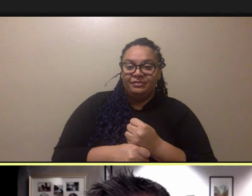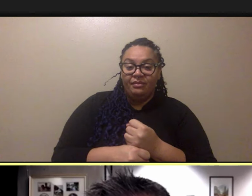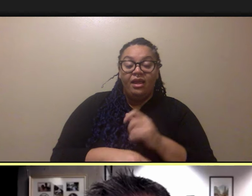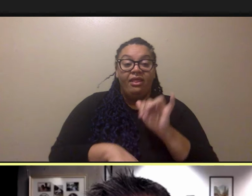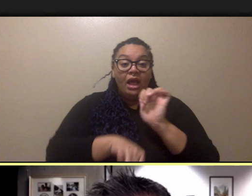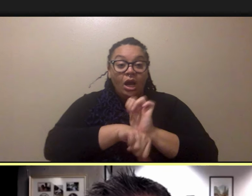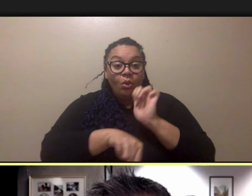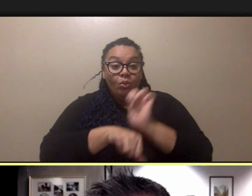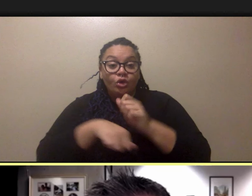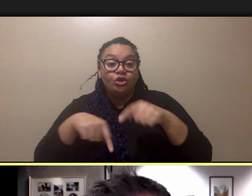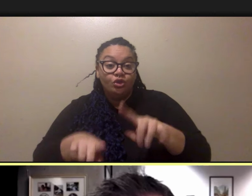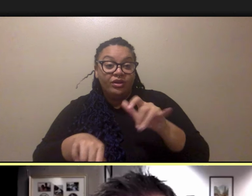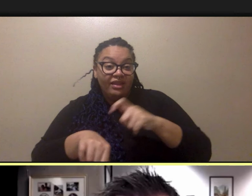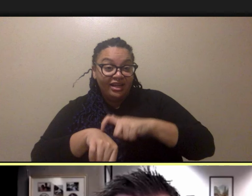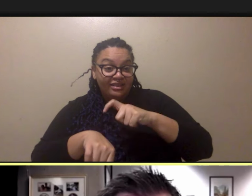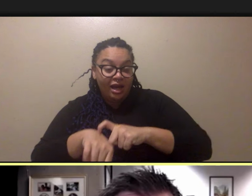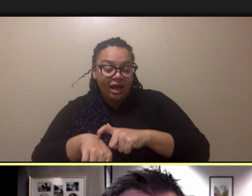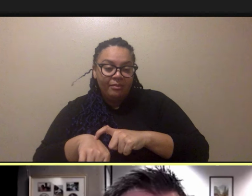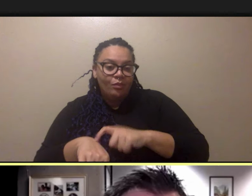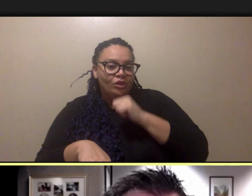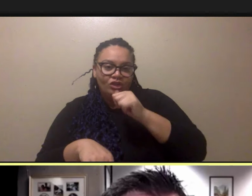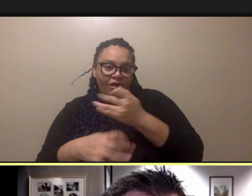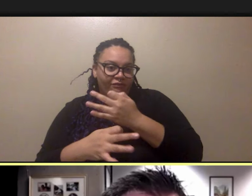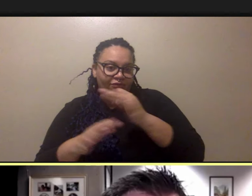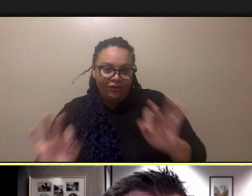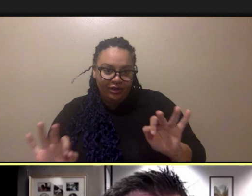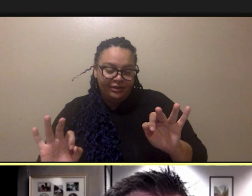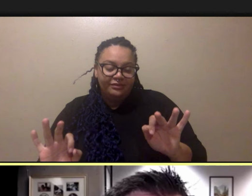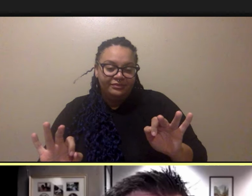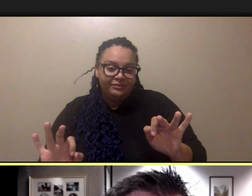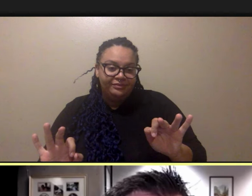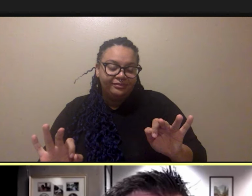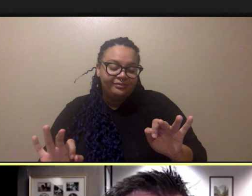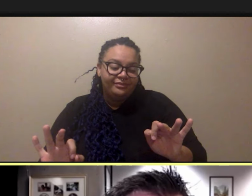that 5 to 7 years was pretty much unfree. And if you looked at it,